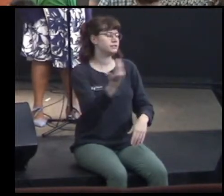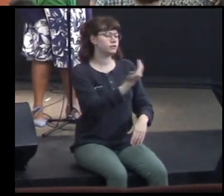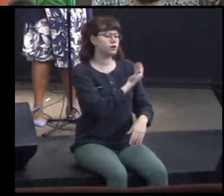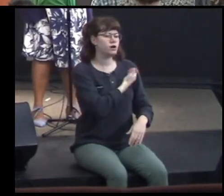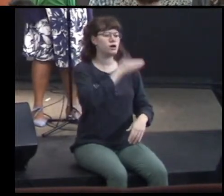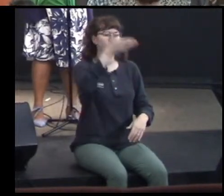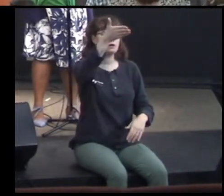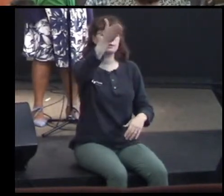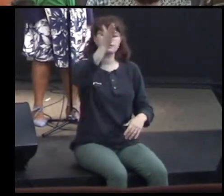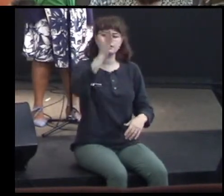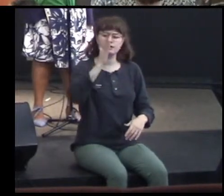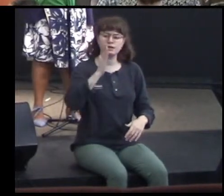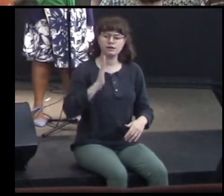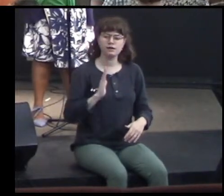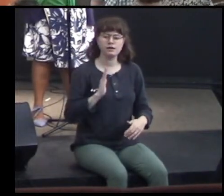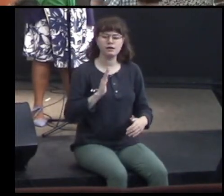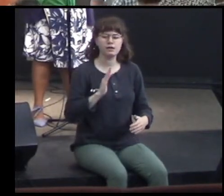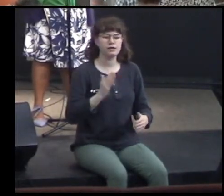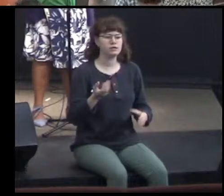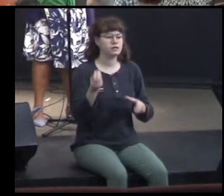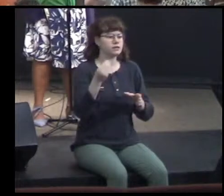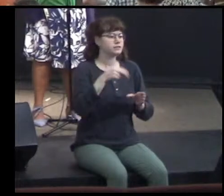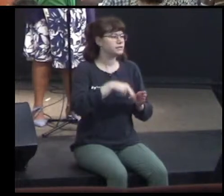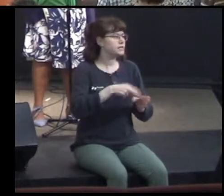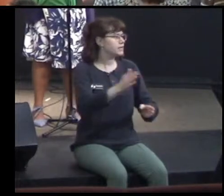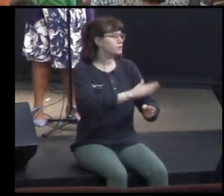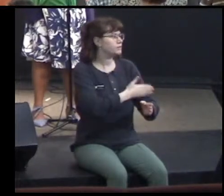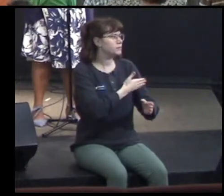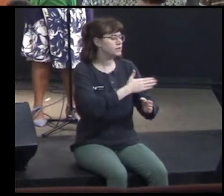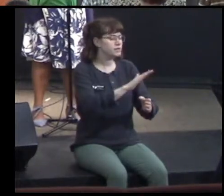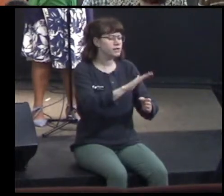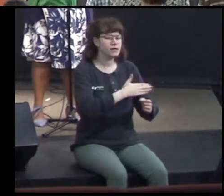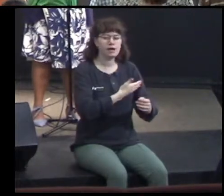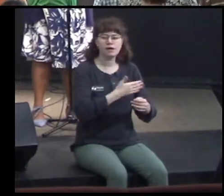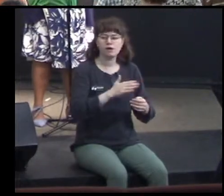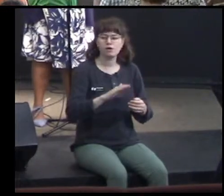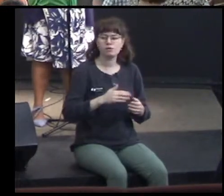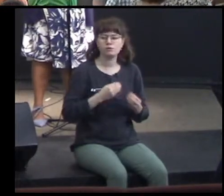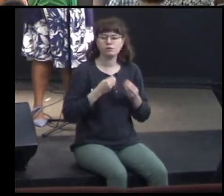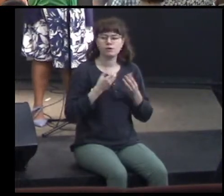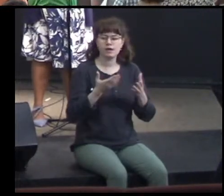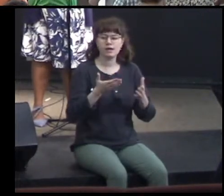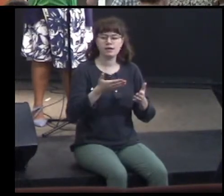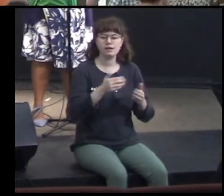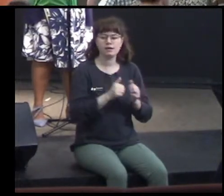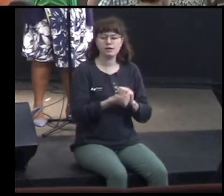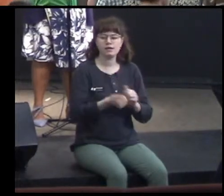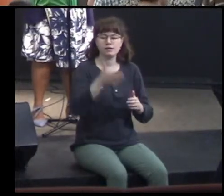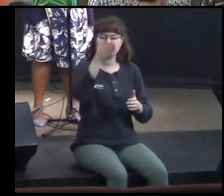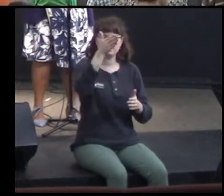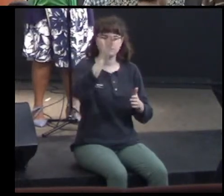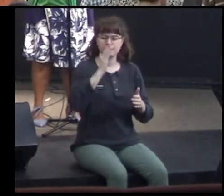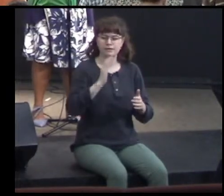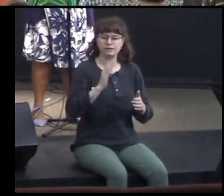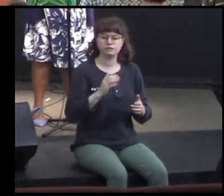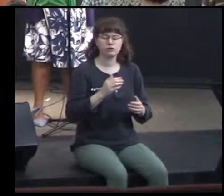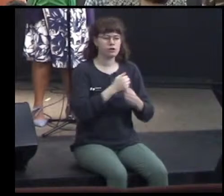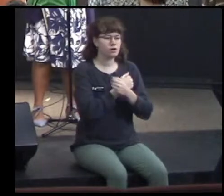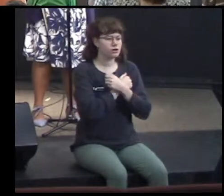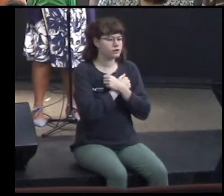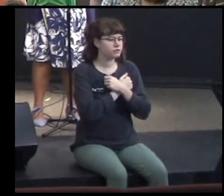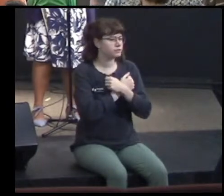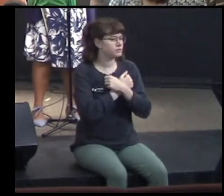great is our God. Sing with me, how great